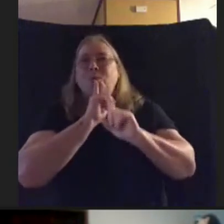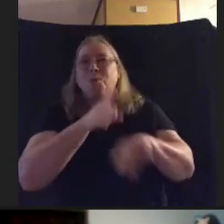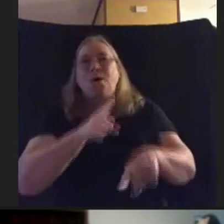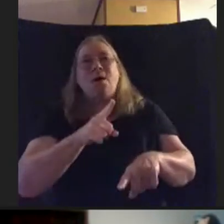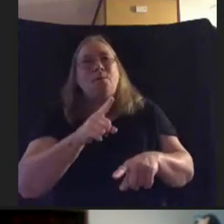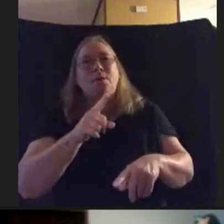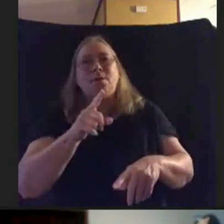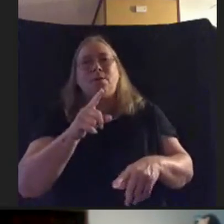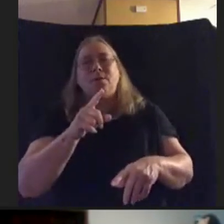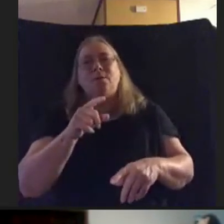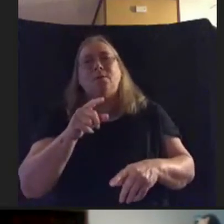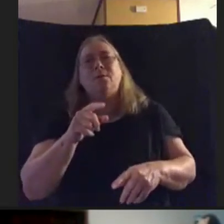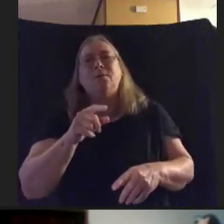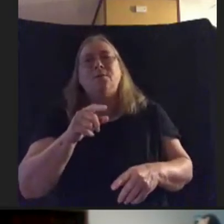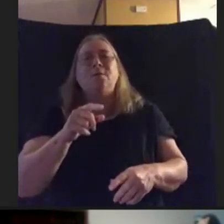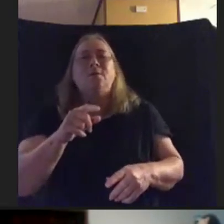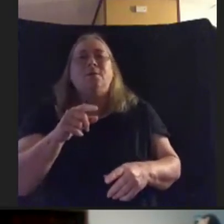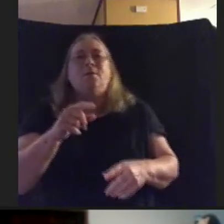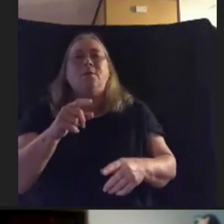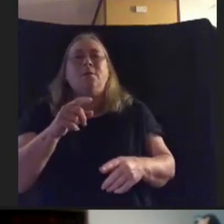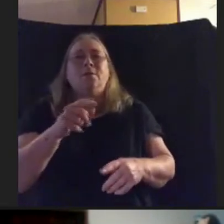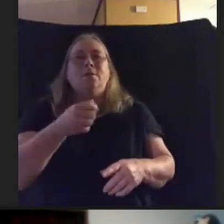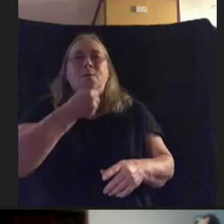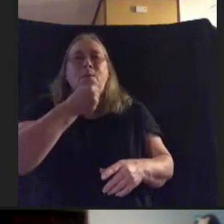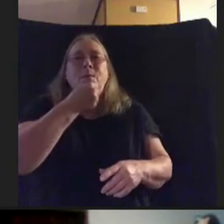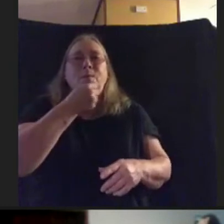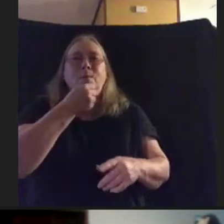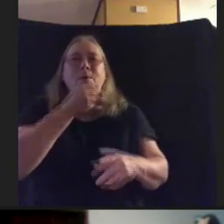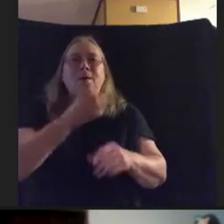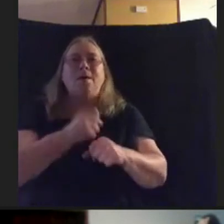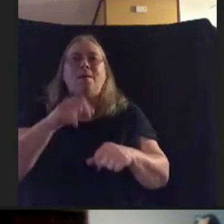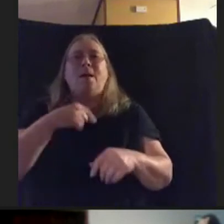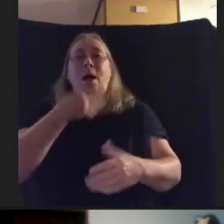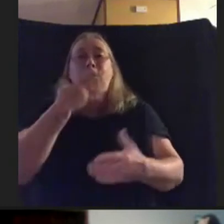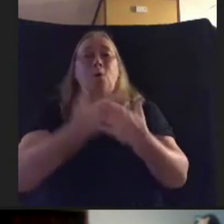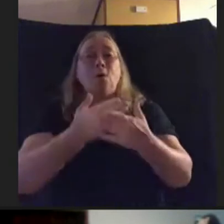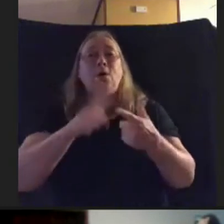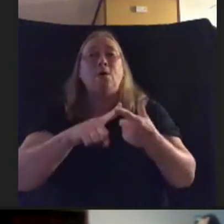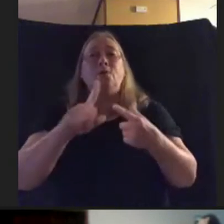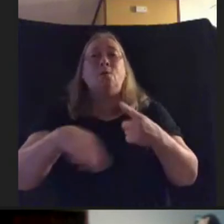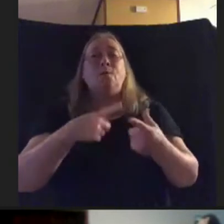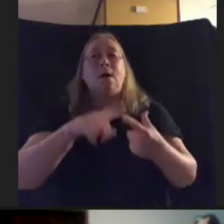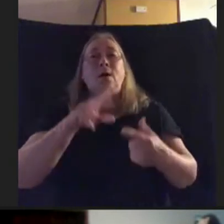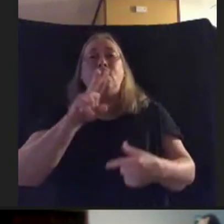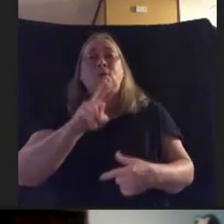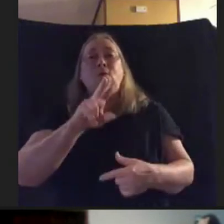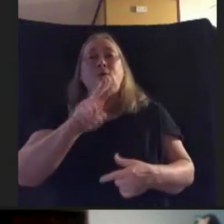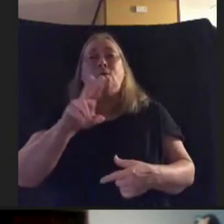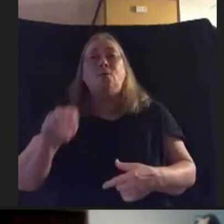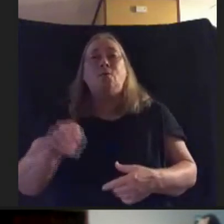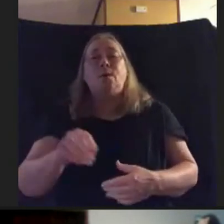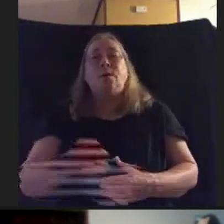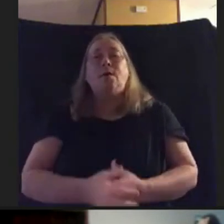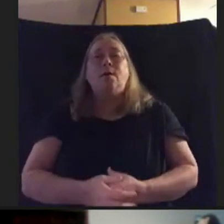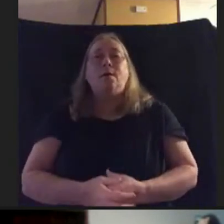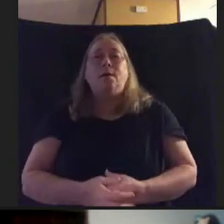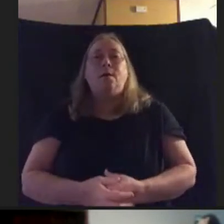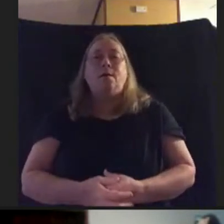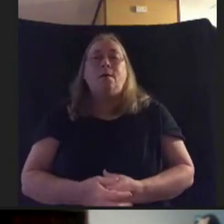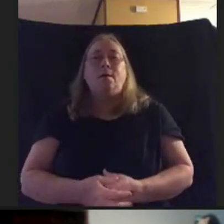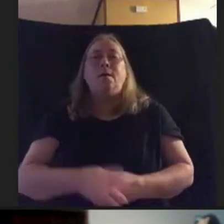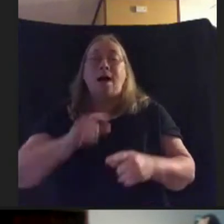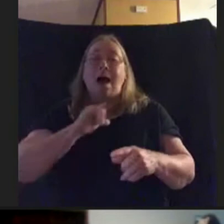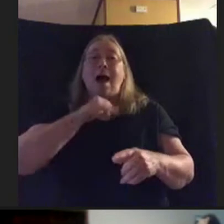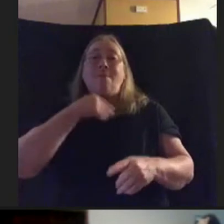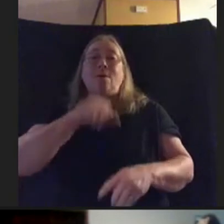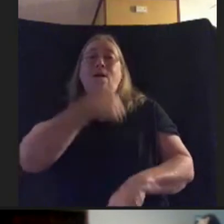So I don't want to cop out, but do you need to leave? I'm good till about 2:20, and then Okay. I do have an existing commitment. Yeah, you